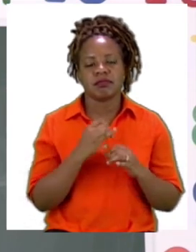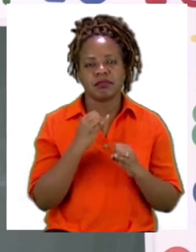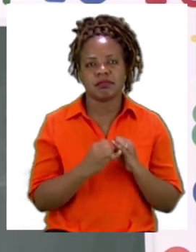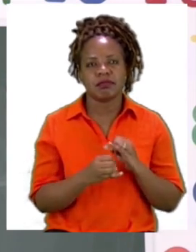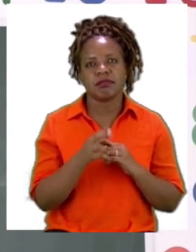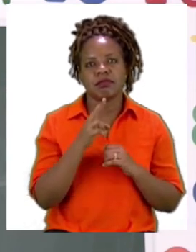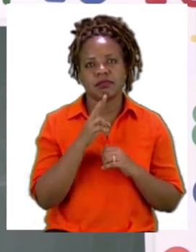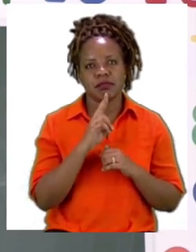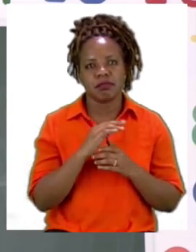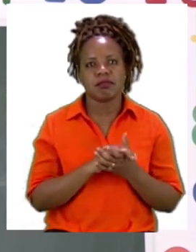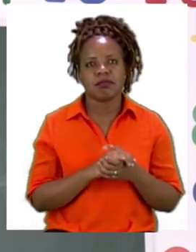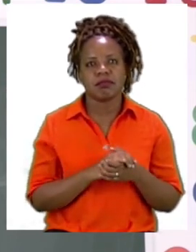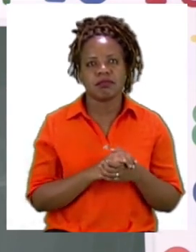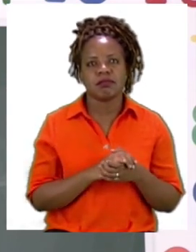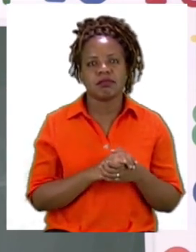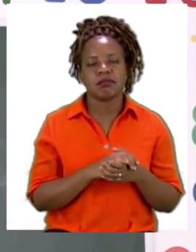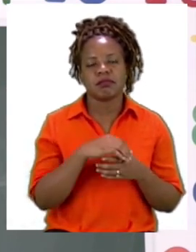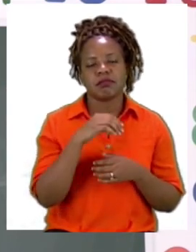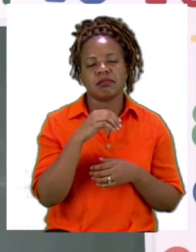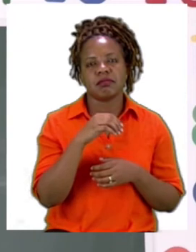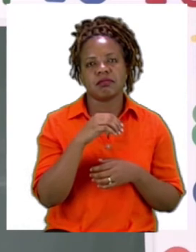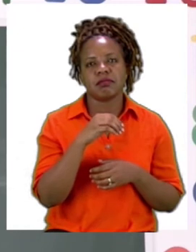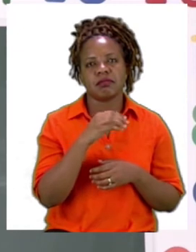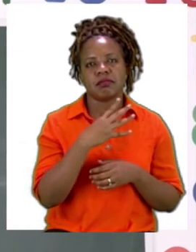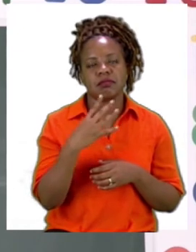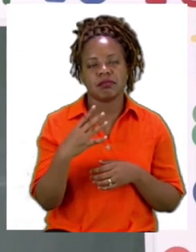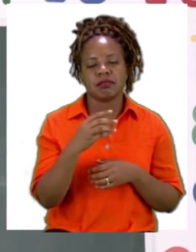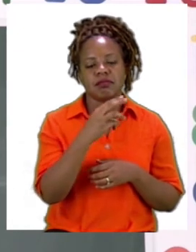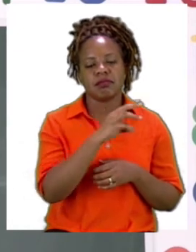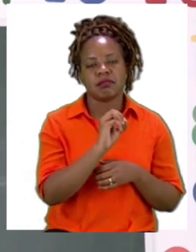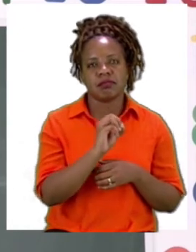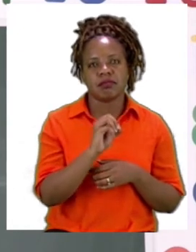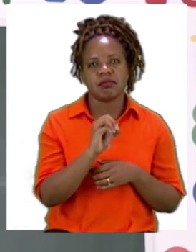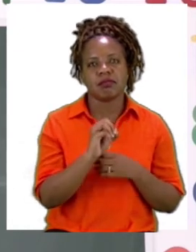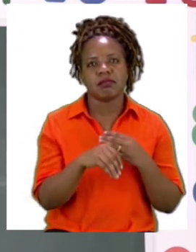we have of 30 plus 14 will equal